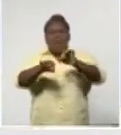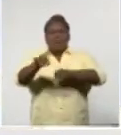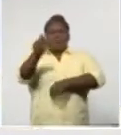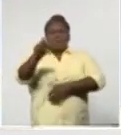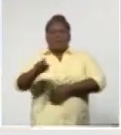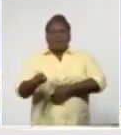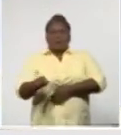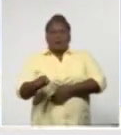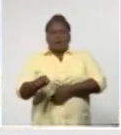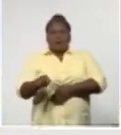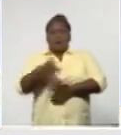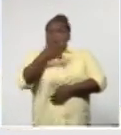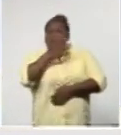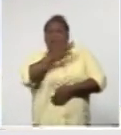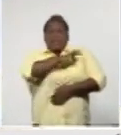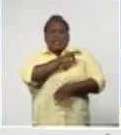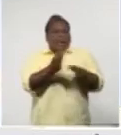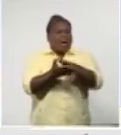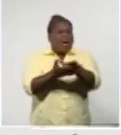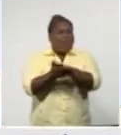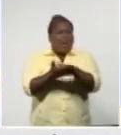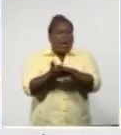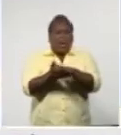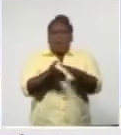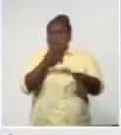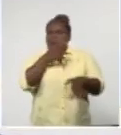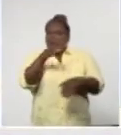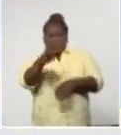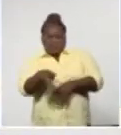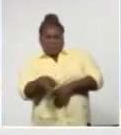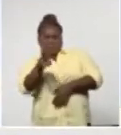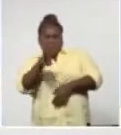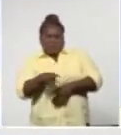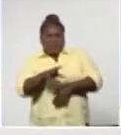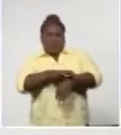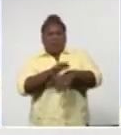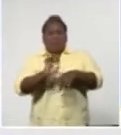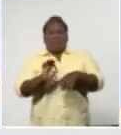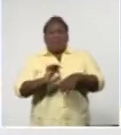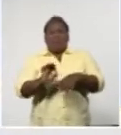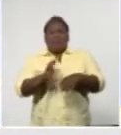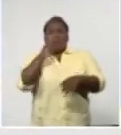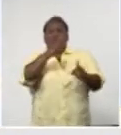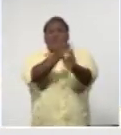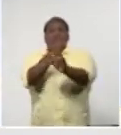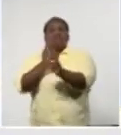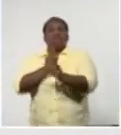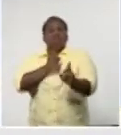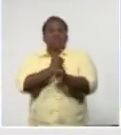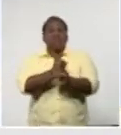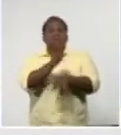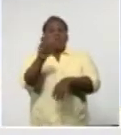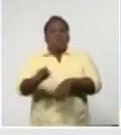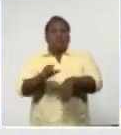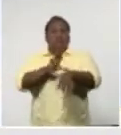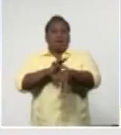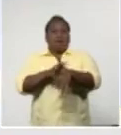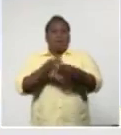effort to detect positive cases among people who present no symptoms or who are